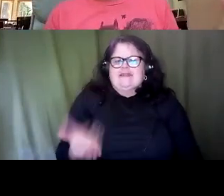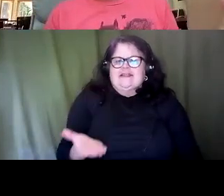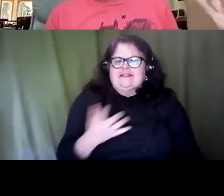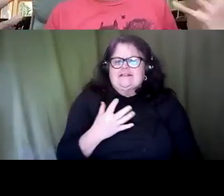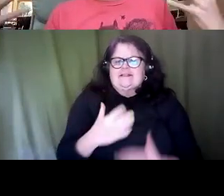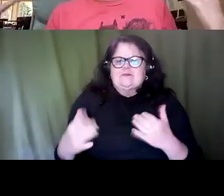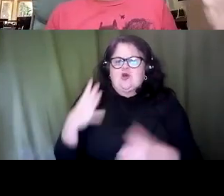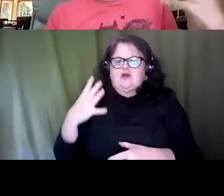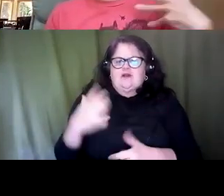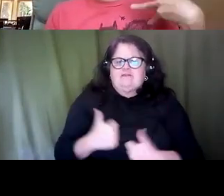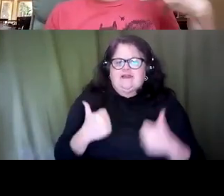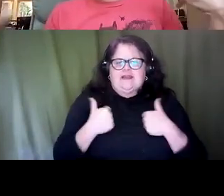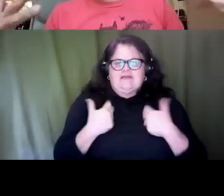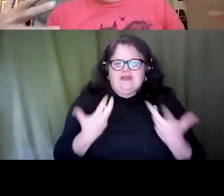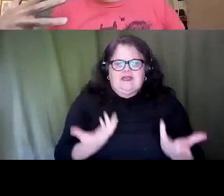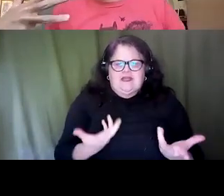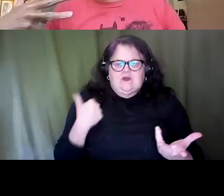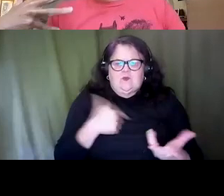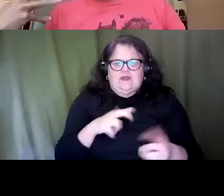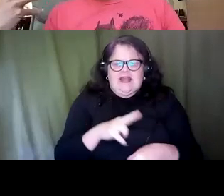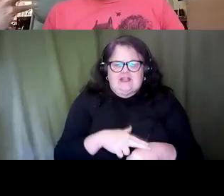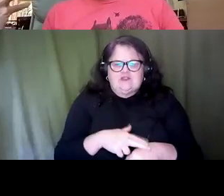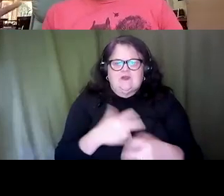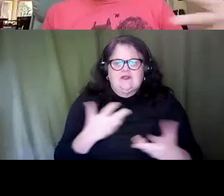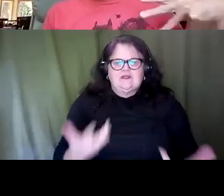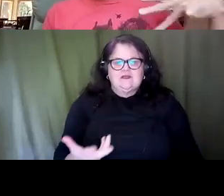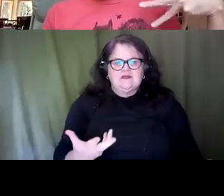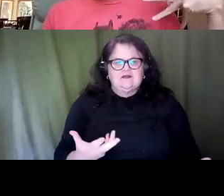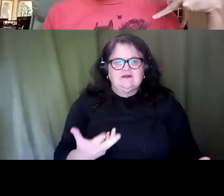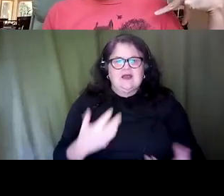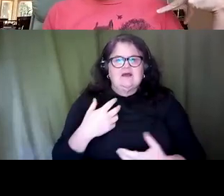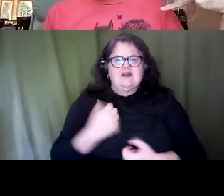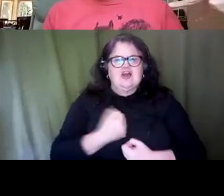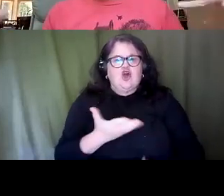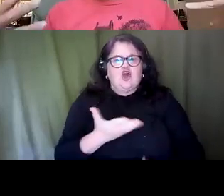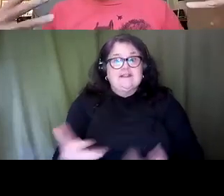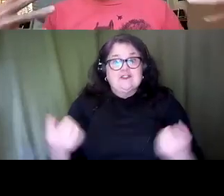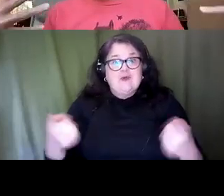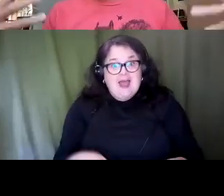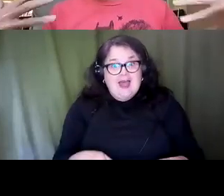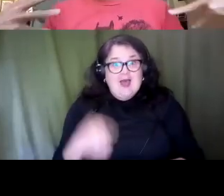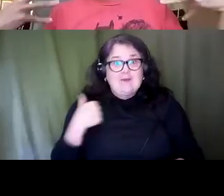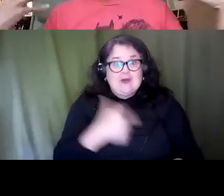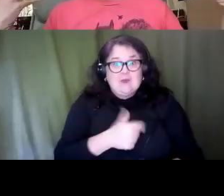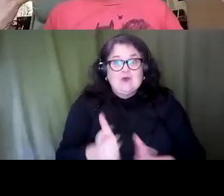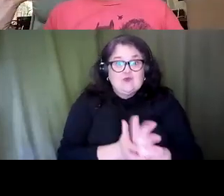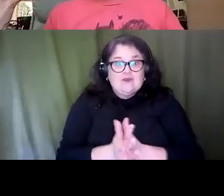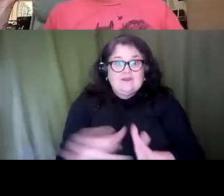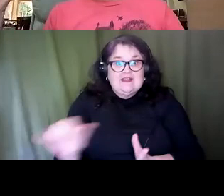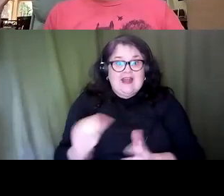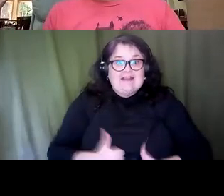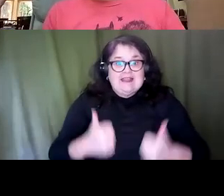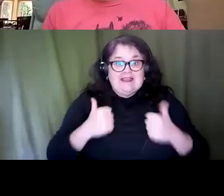It's part of existing, is that we naturally move and make things happen. And we're driven as living beings